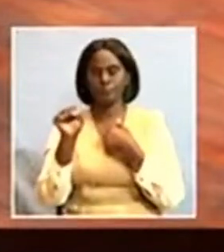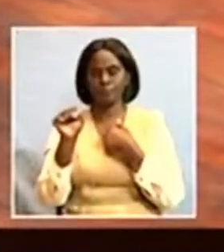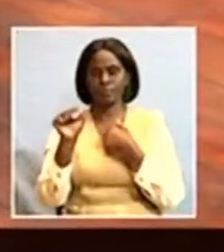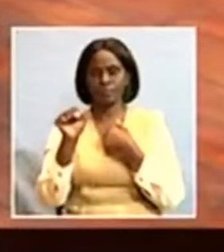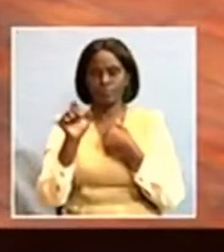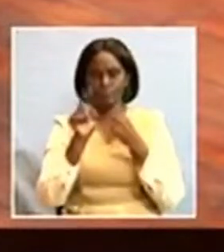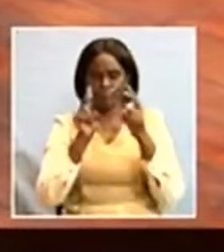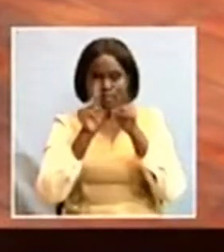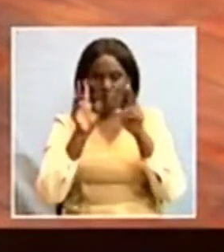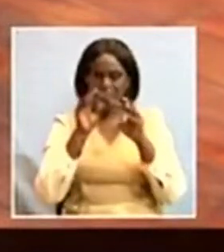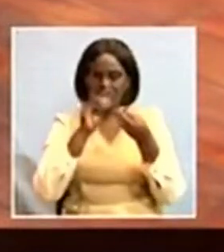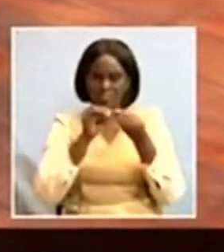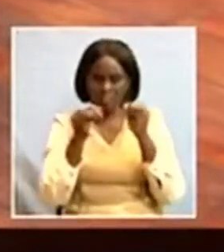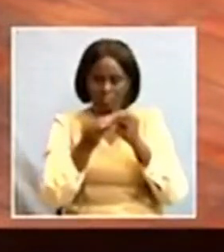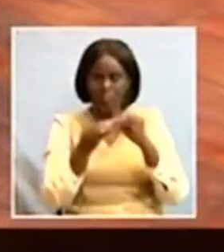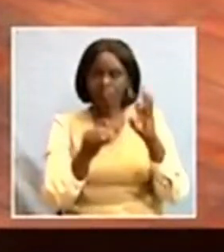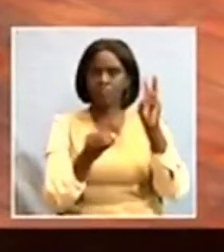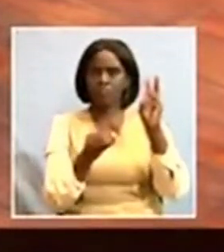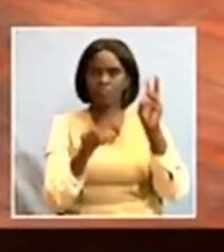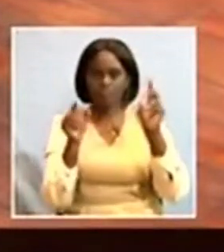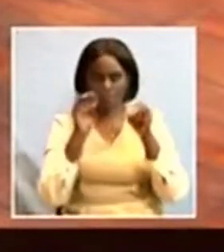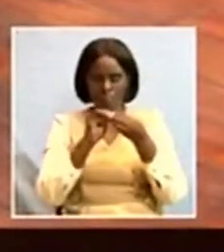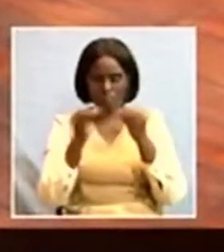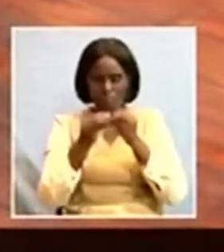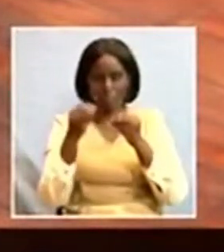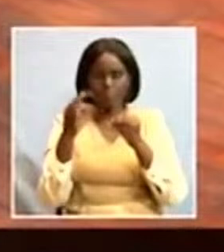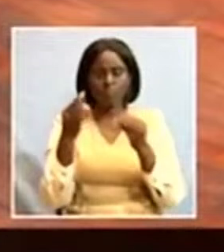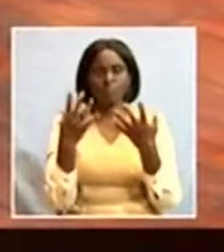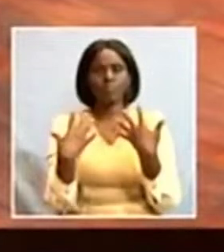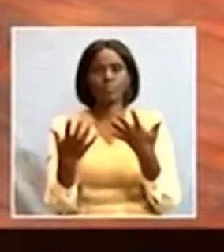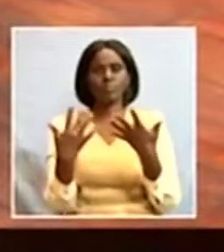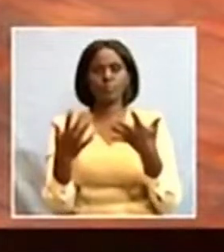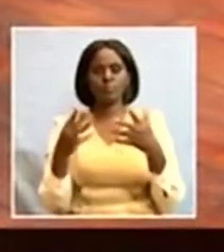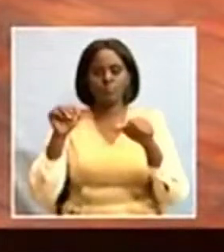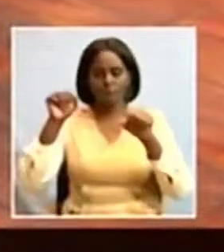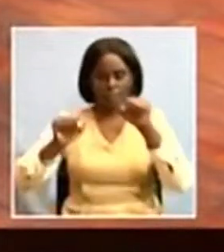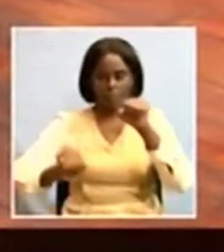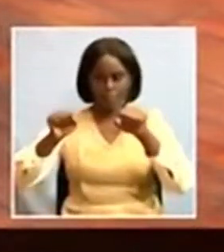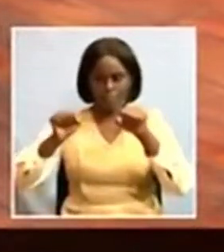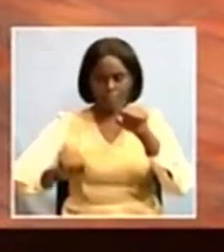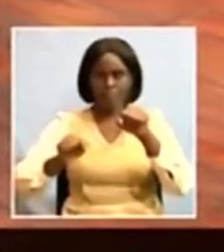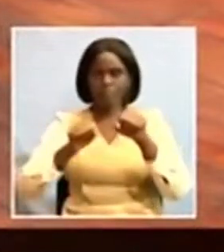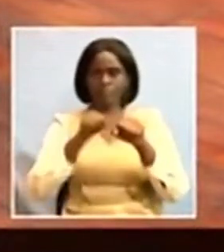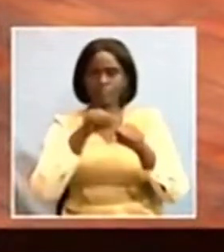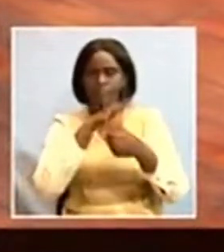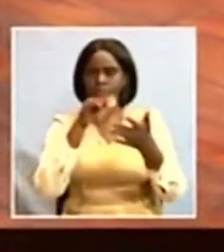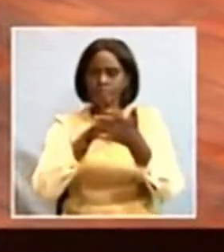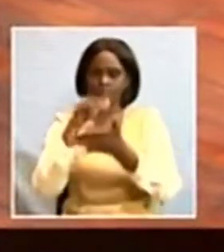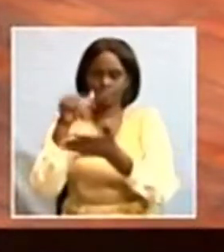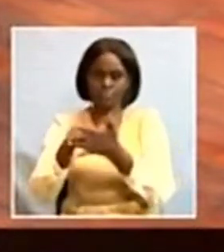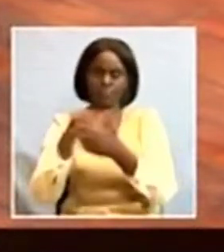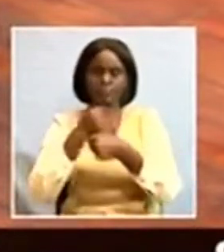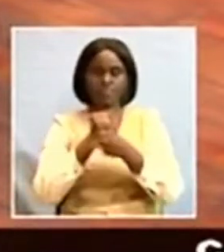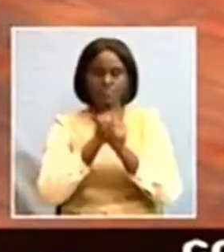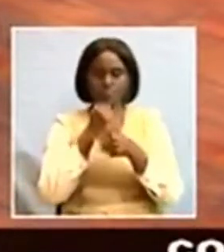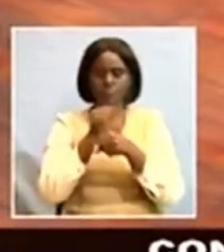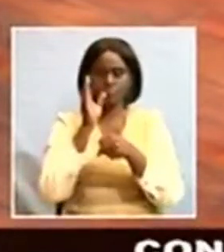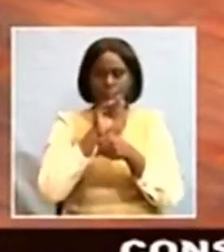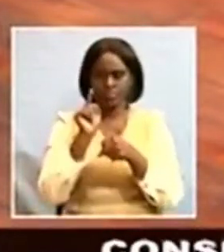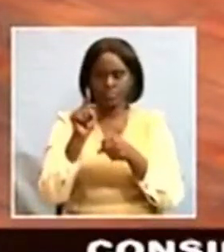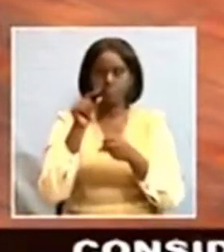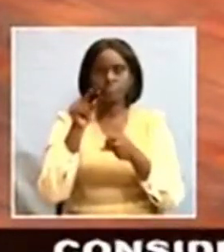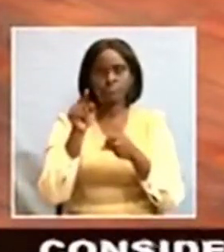Key output number 6, number of hand pump toolkit centers created, which stood at